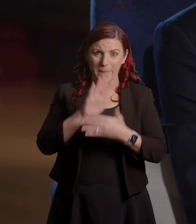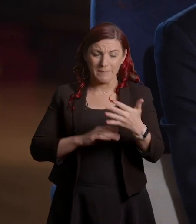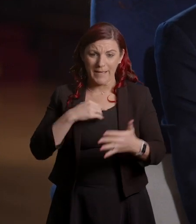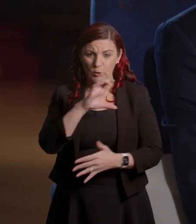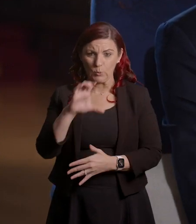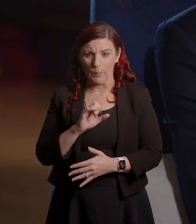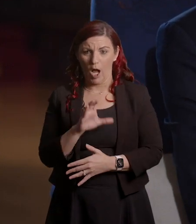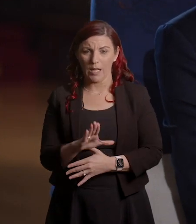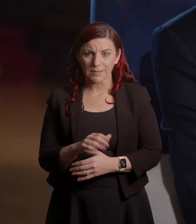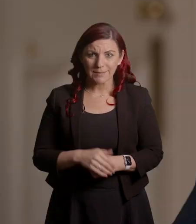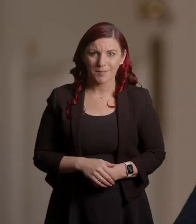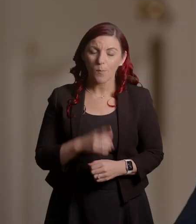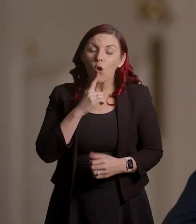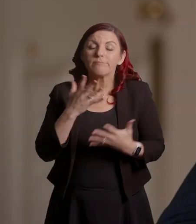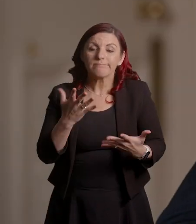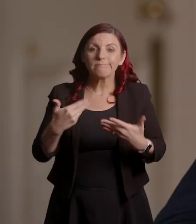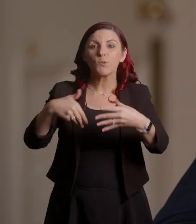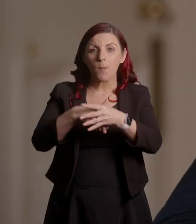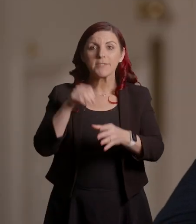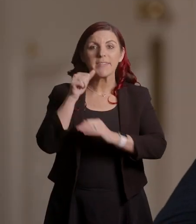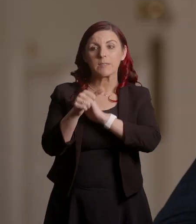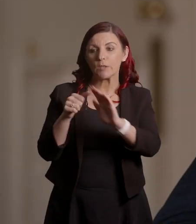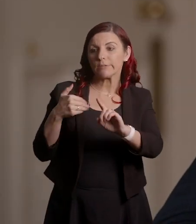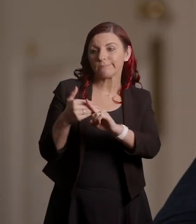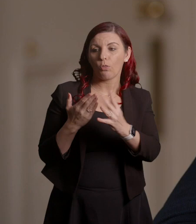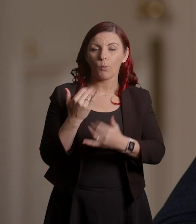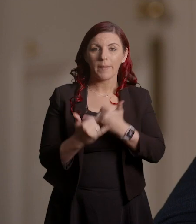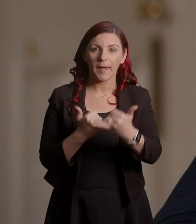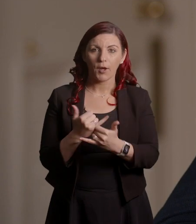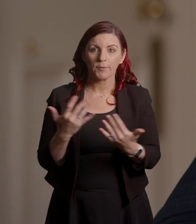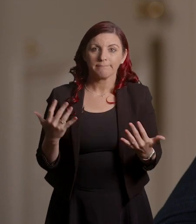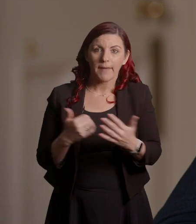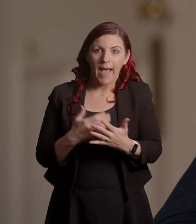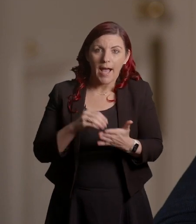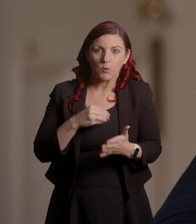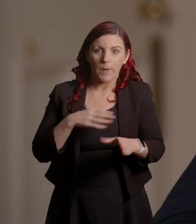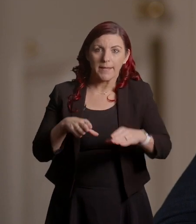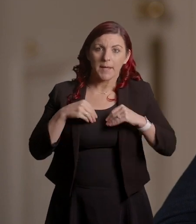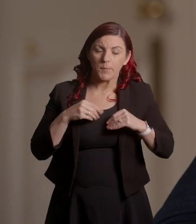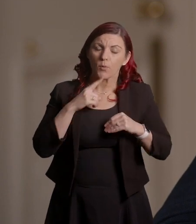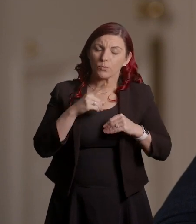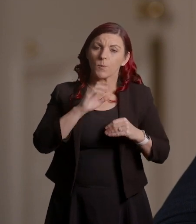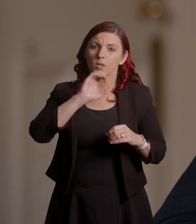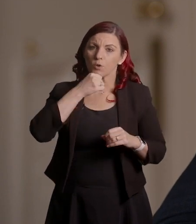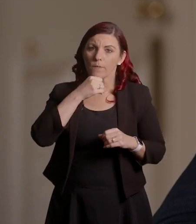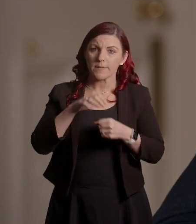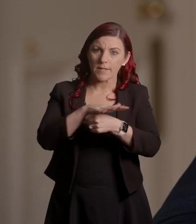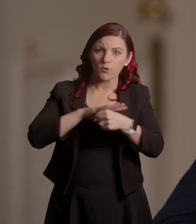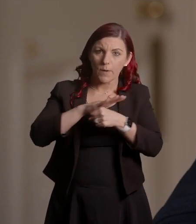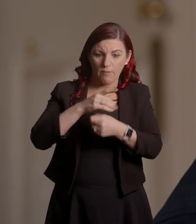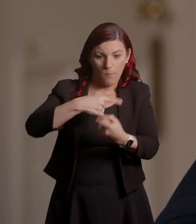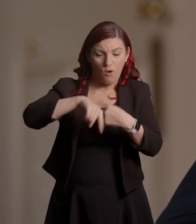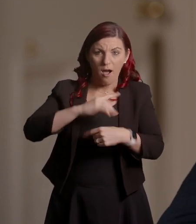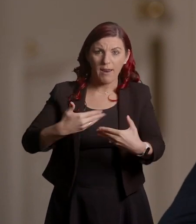But look, it was all part and parcel of it, and it was a tough situation that we